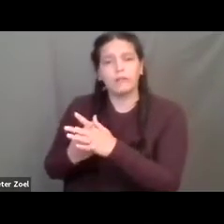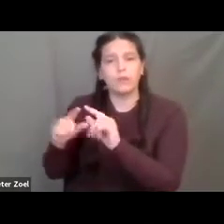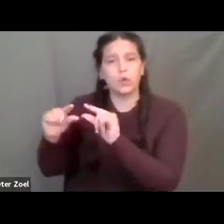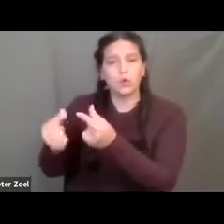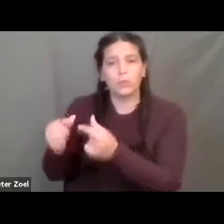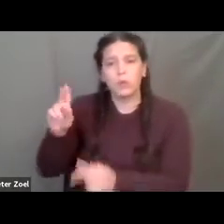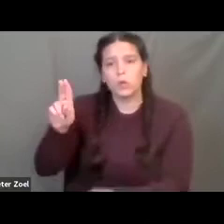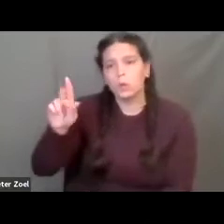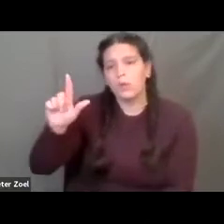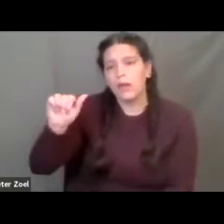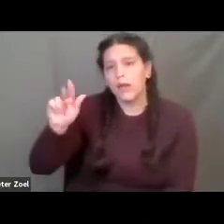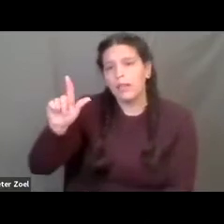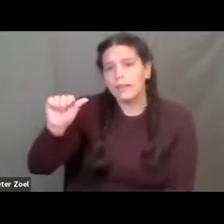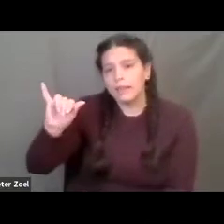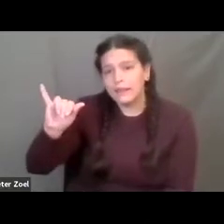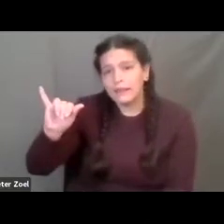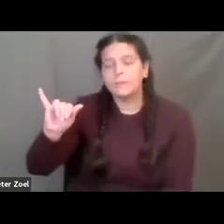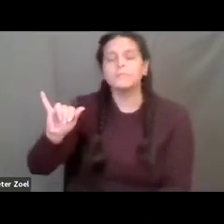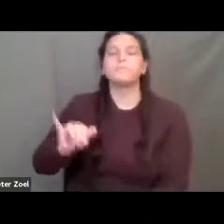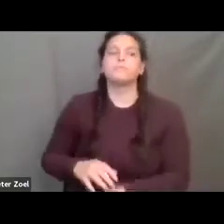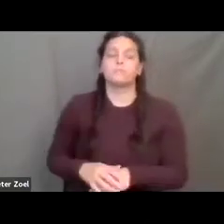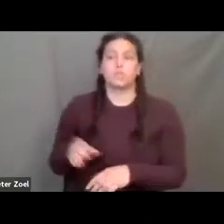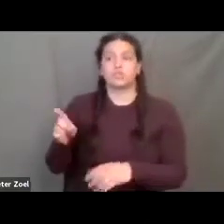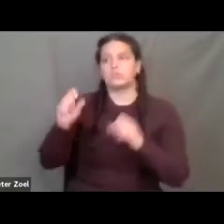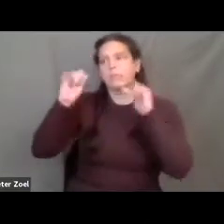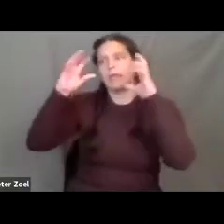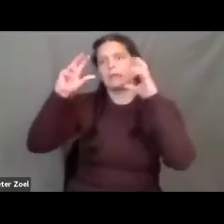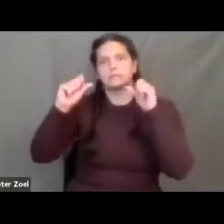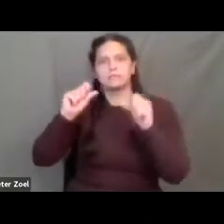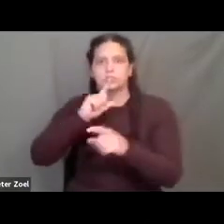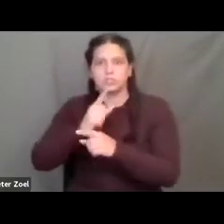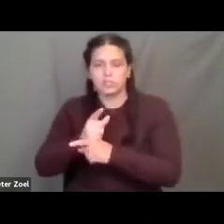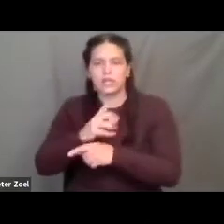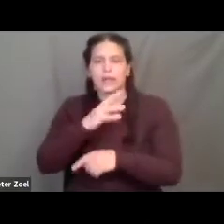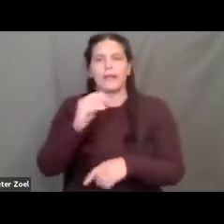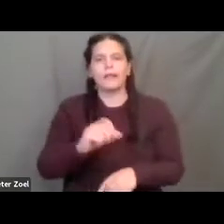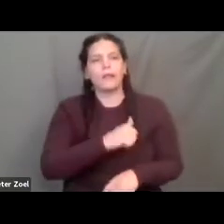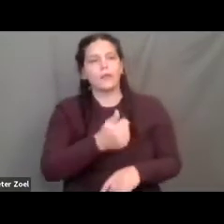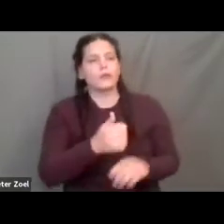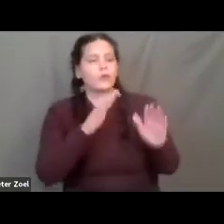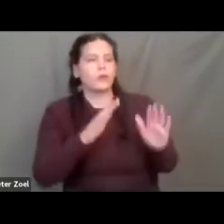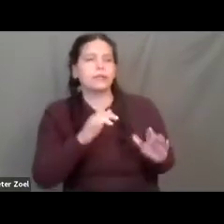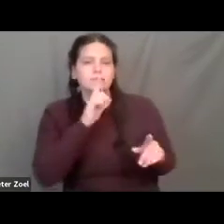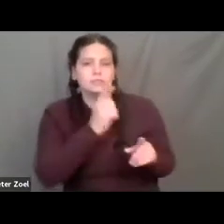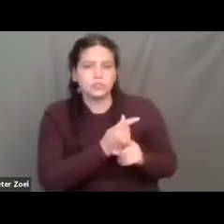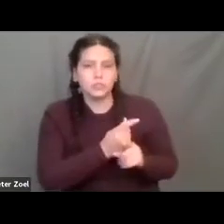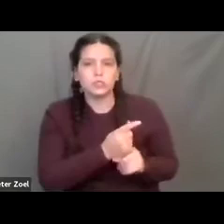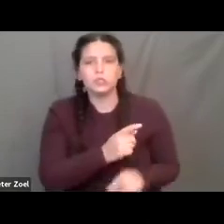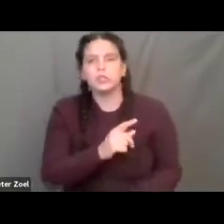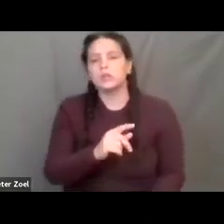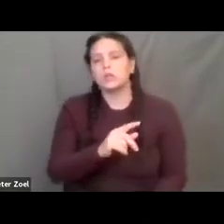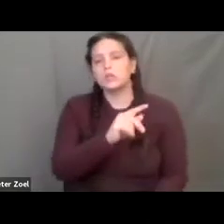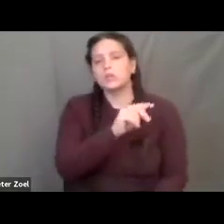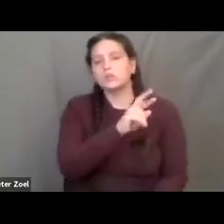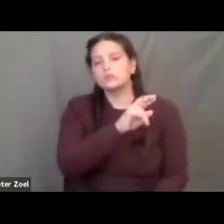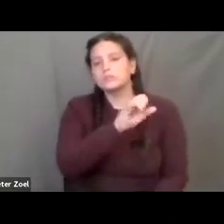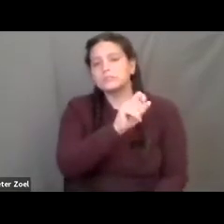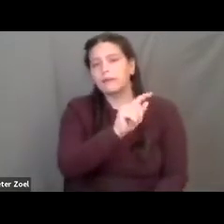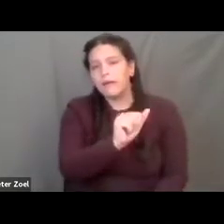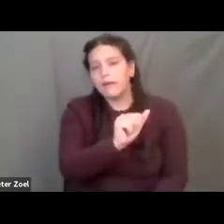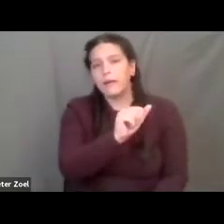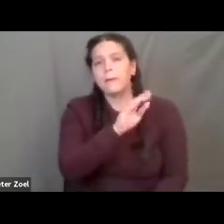She's a great sister, and also Teresa Bearfox, another great sister. We wrote this song